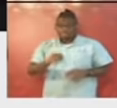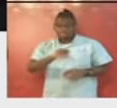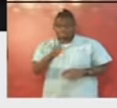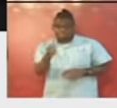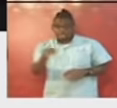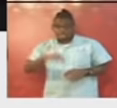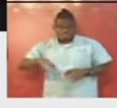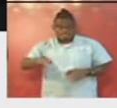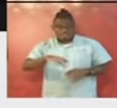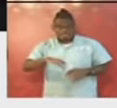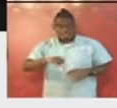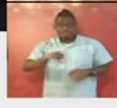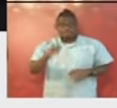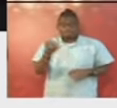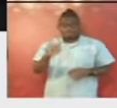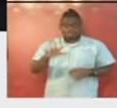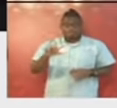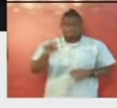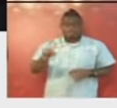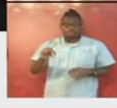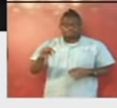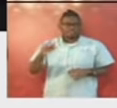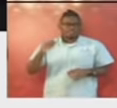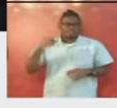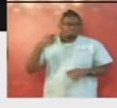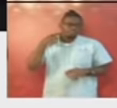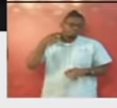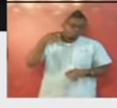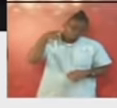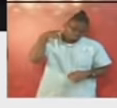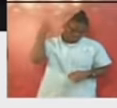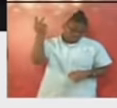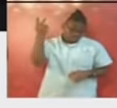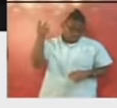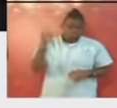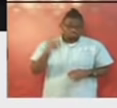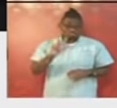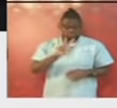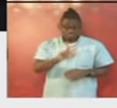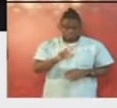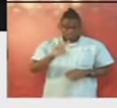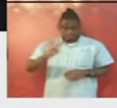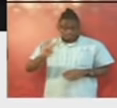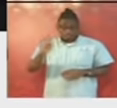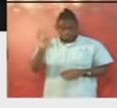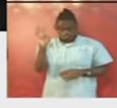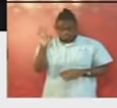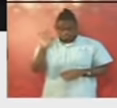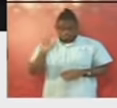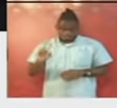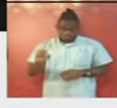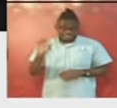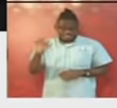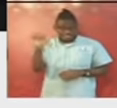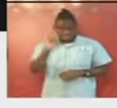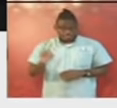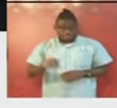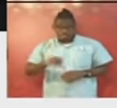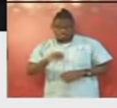in St. George West. Hypertension, 34.8%. In St. George West, we saw